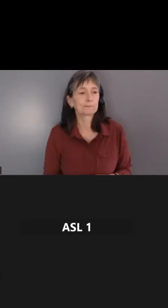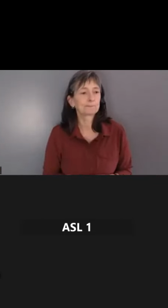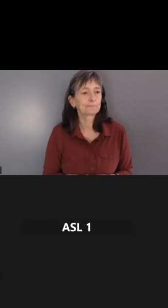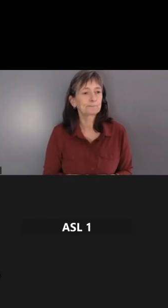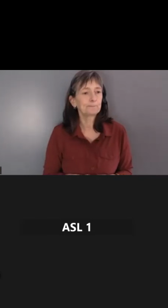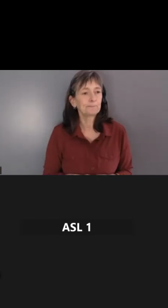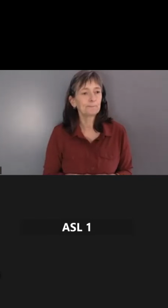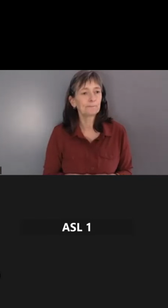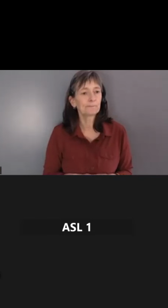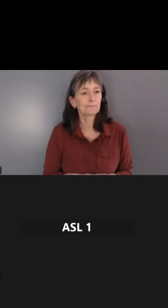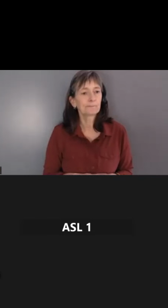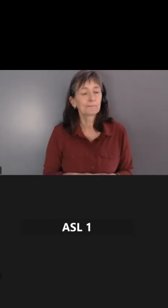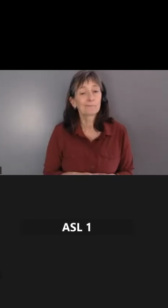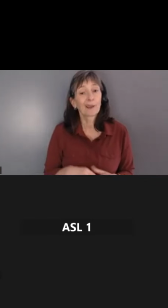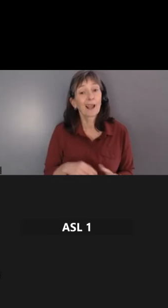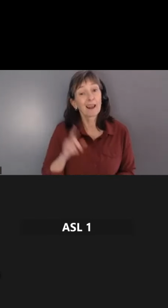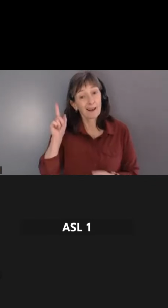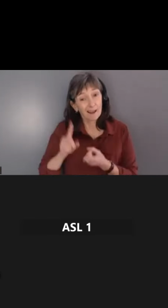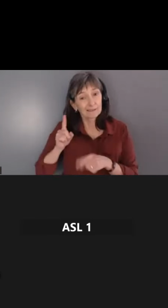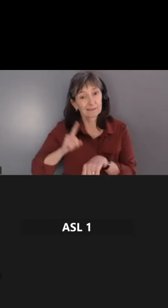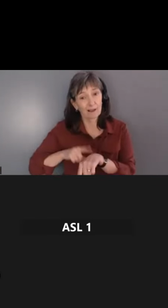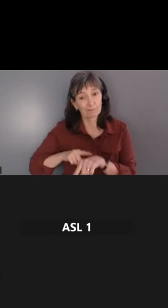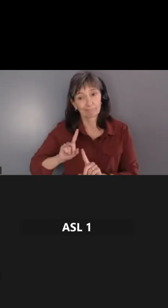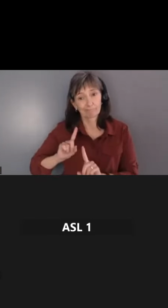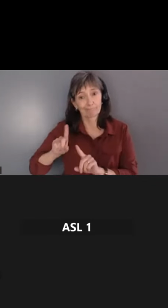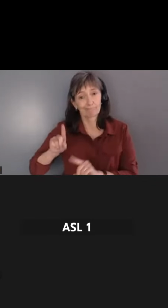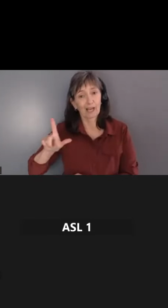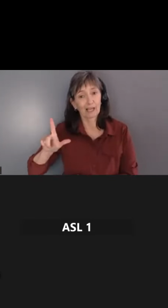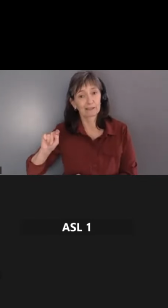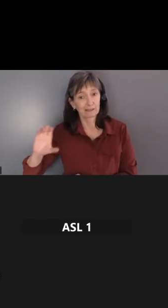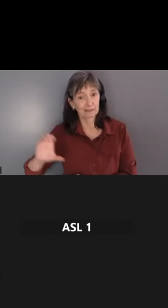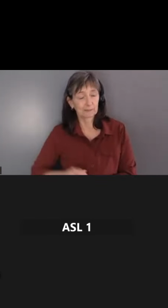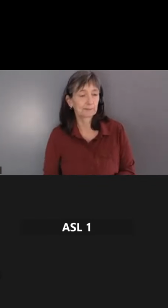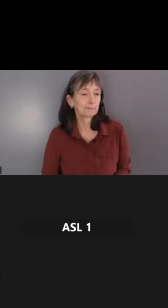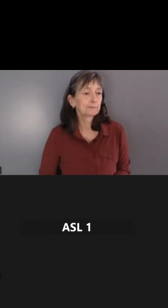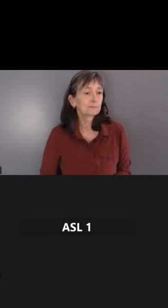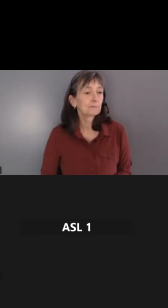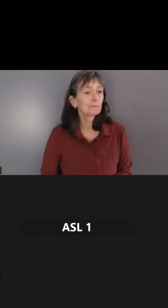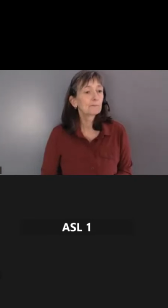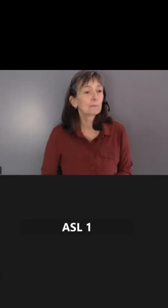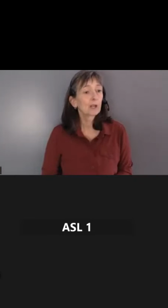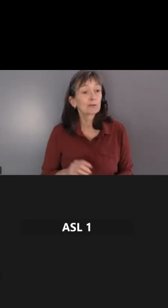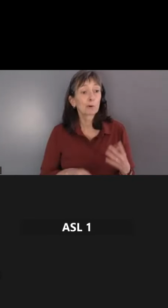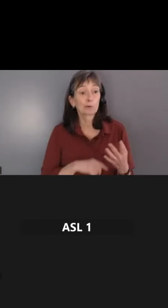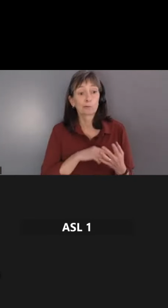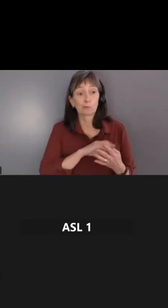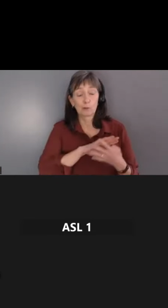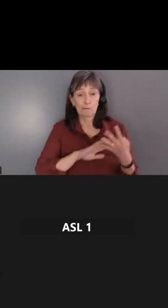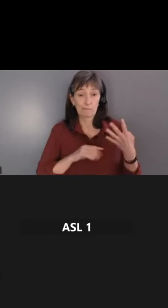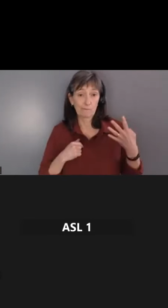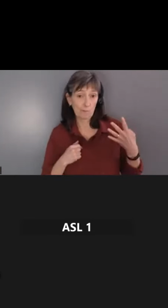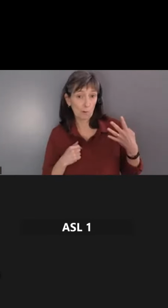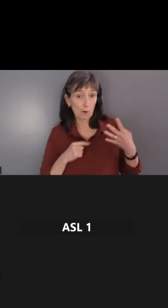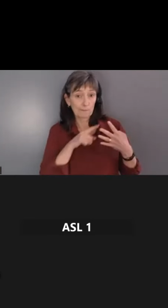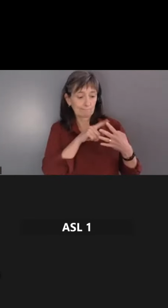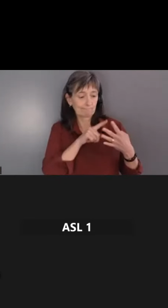reducing unnecessary long-term care home admissions. So based on our definition, the NIA identified 4 key